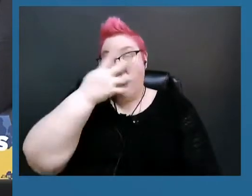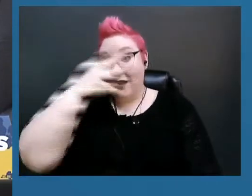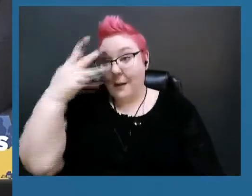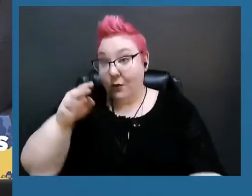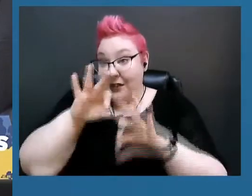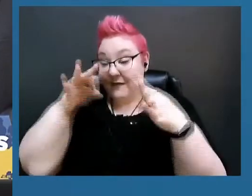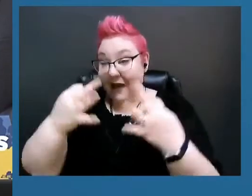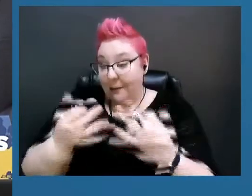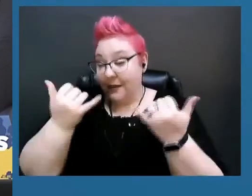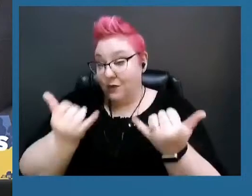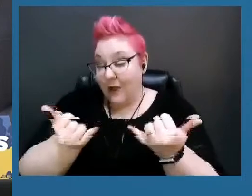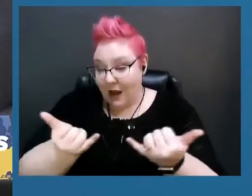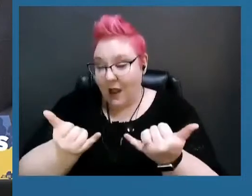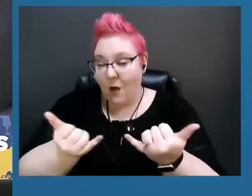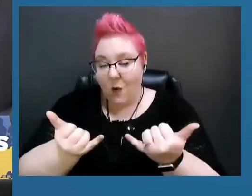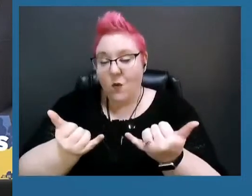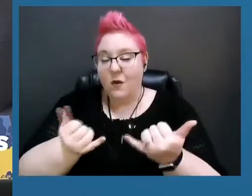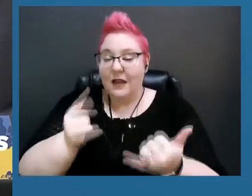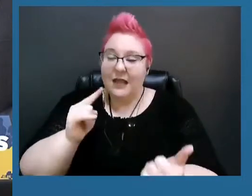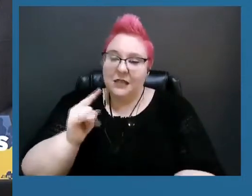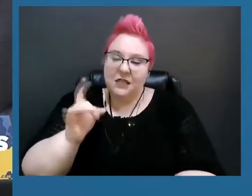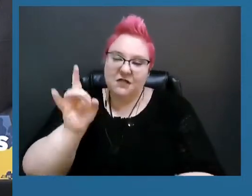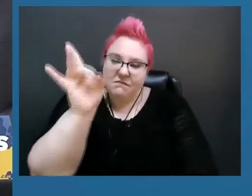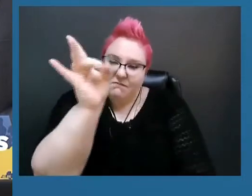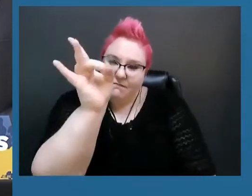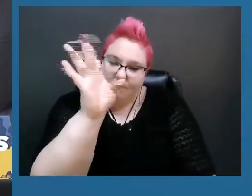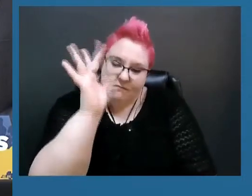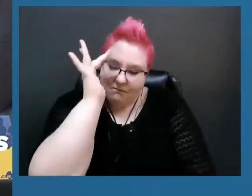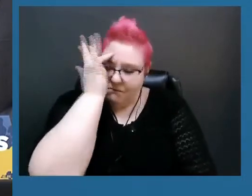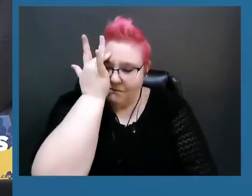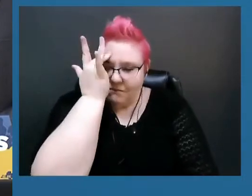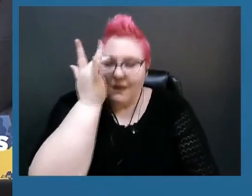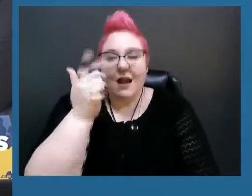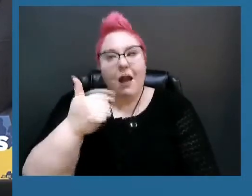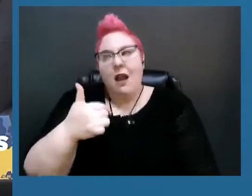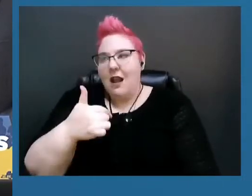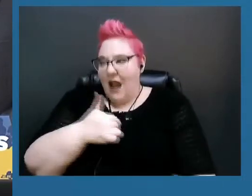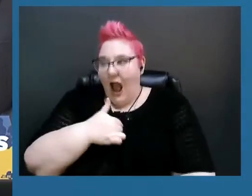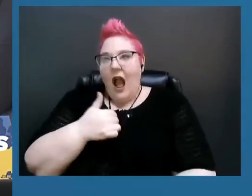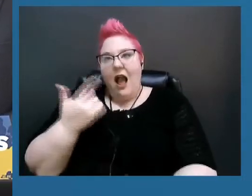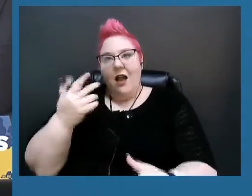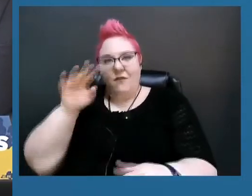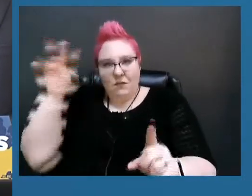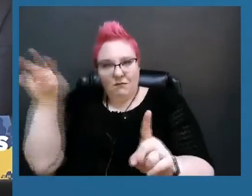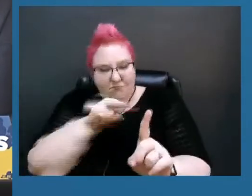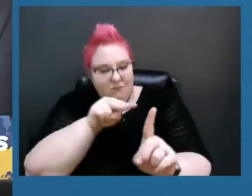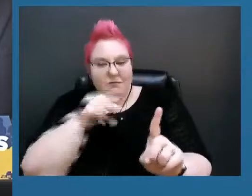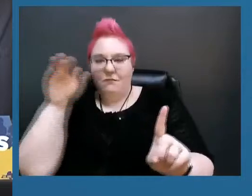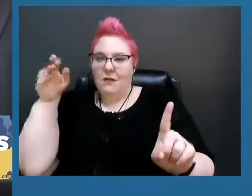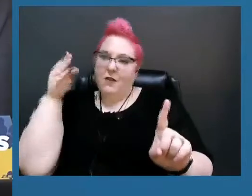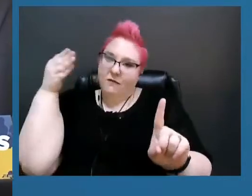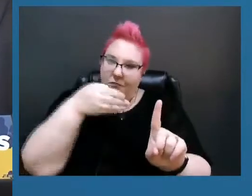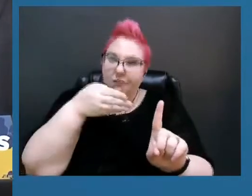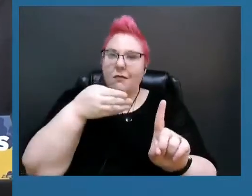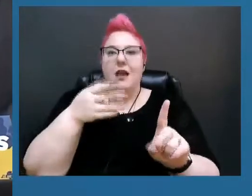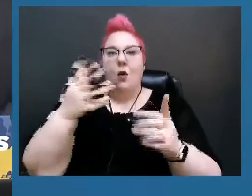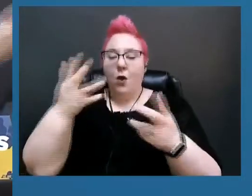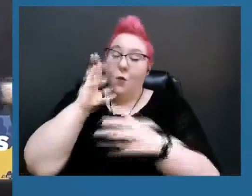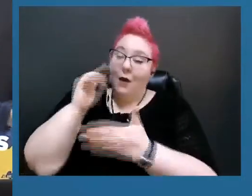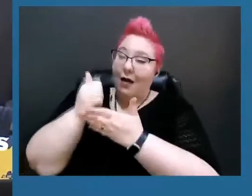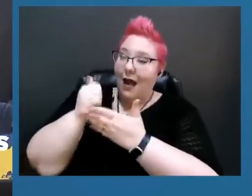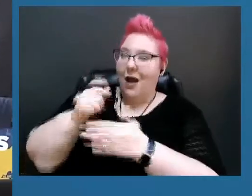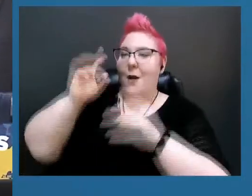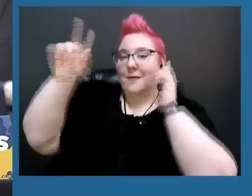now is sickening. And I've called it out. And yes, we will help the administration in Washington get rid of all the